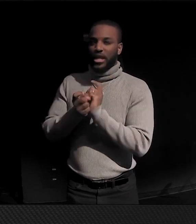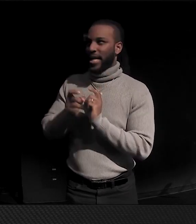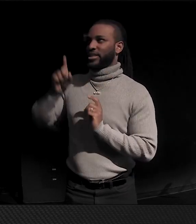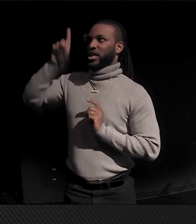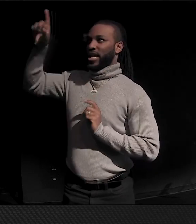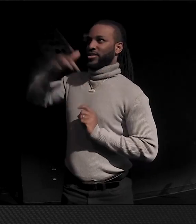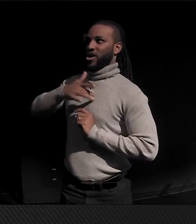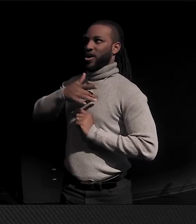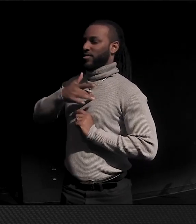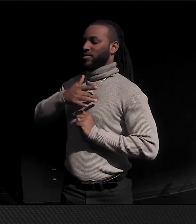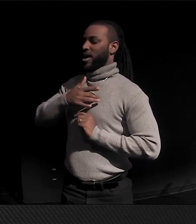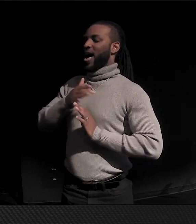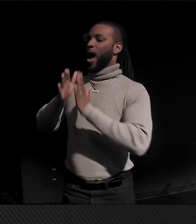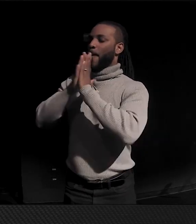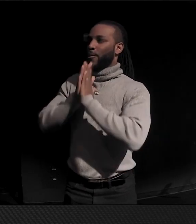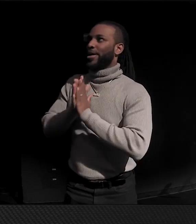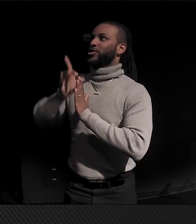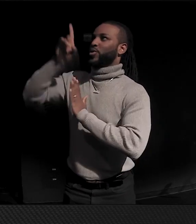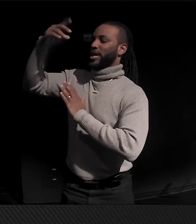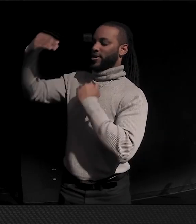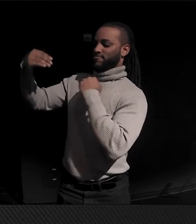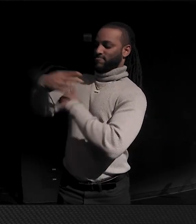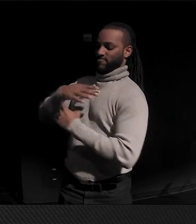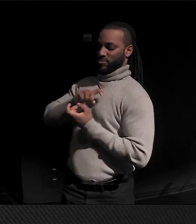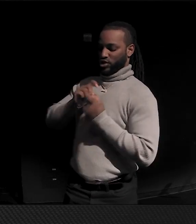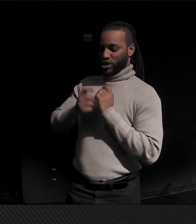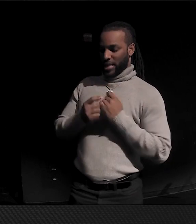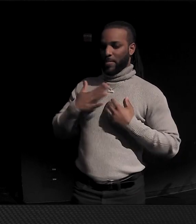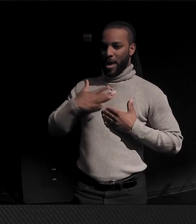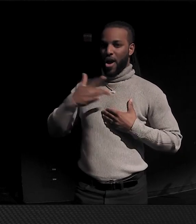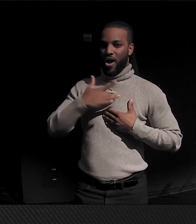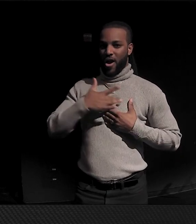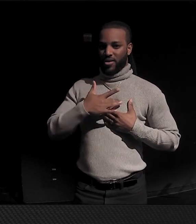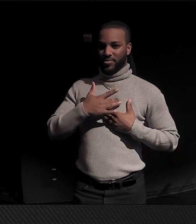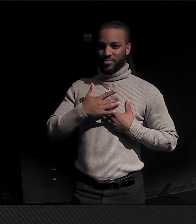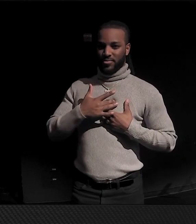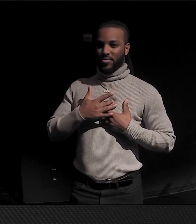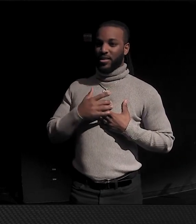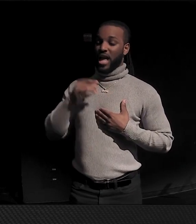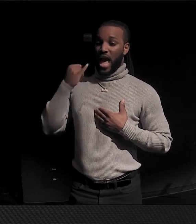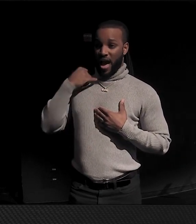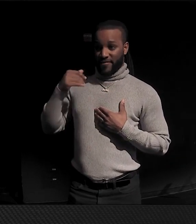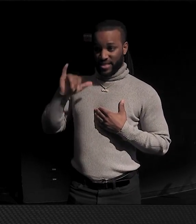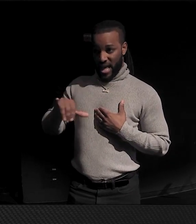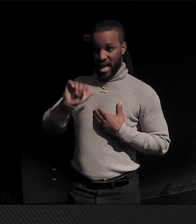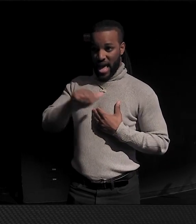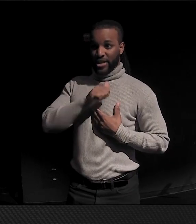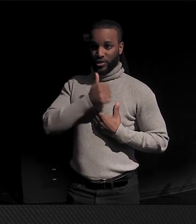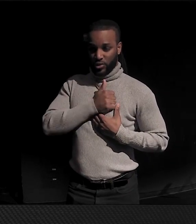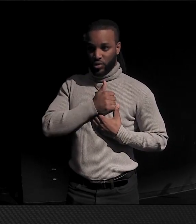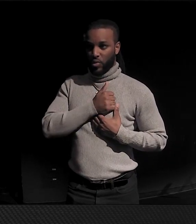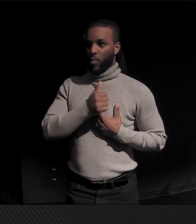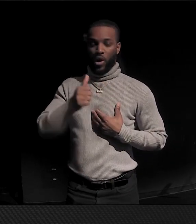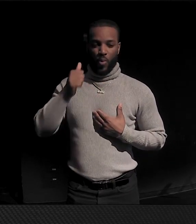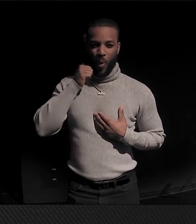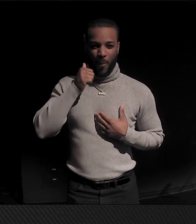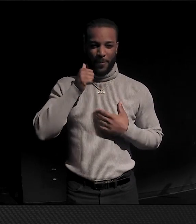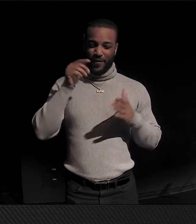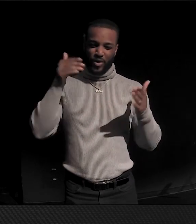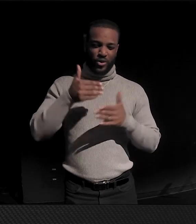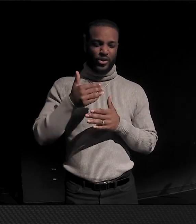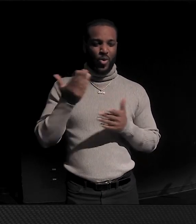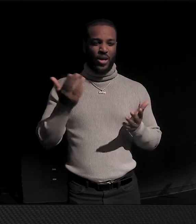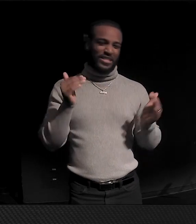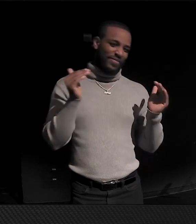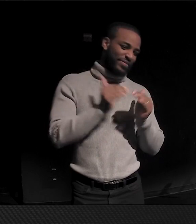my heart. That's the point of prayer. And we have that attitude, then we won't be consumed with what's fair or